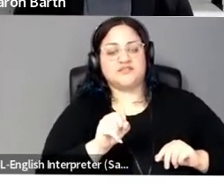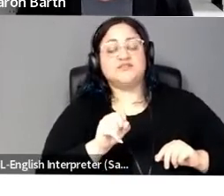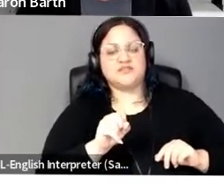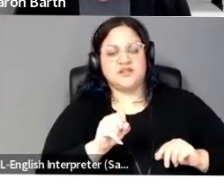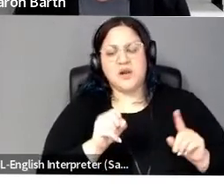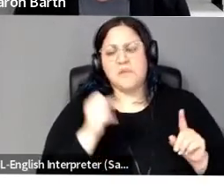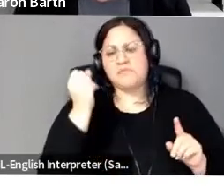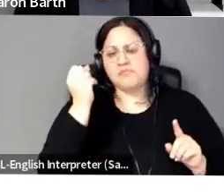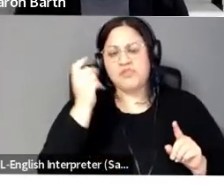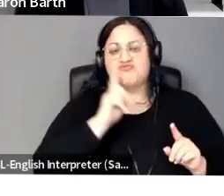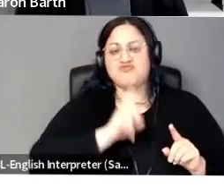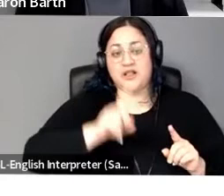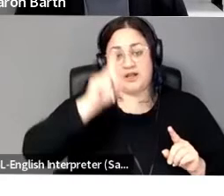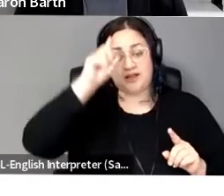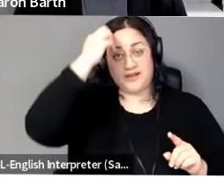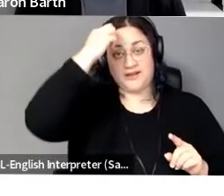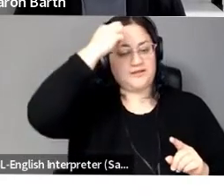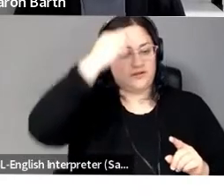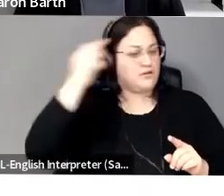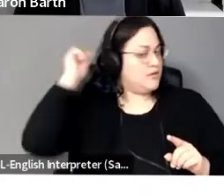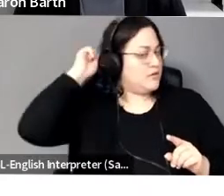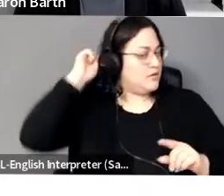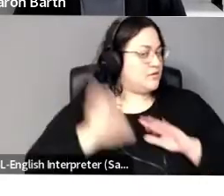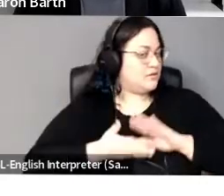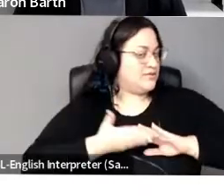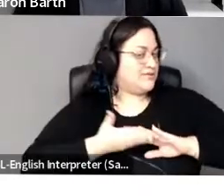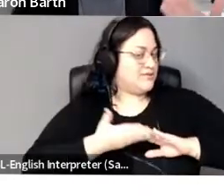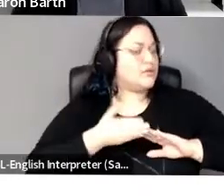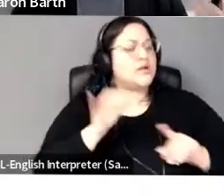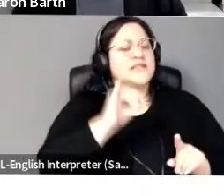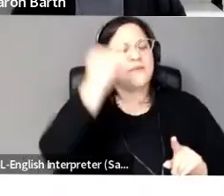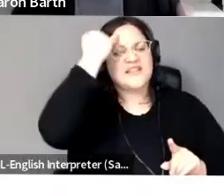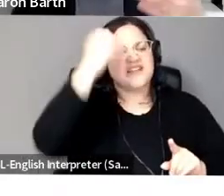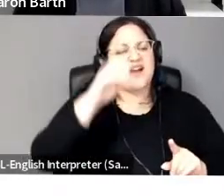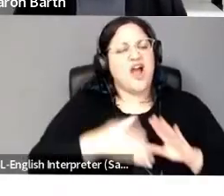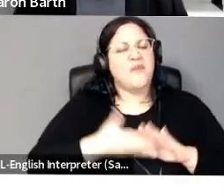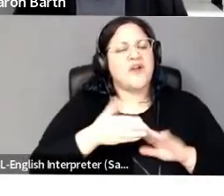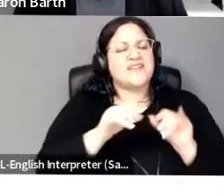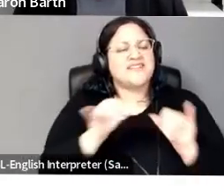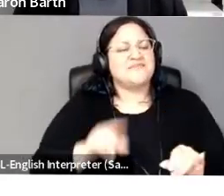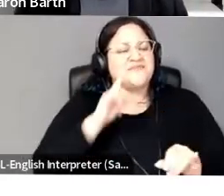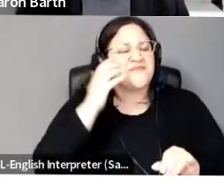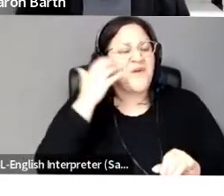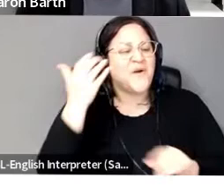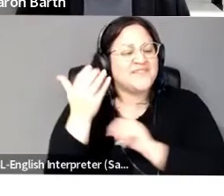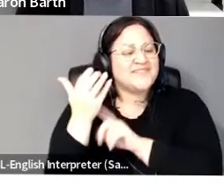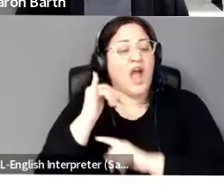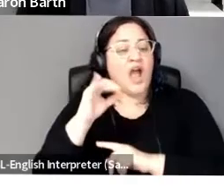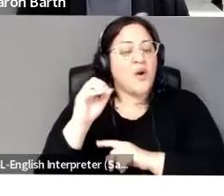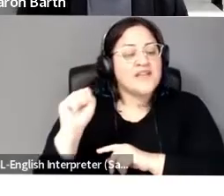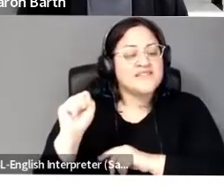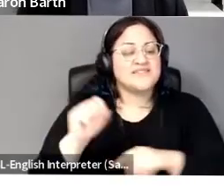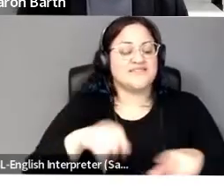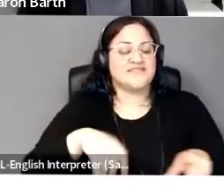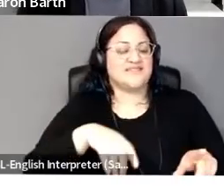the operating system on our phone. It's always there and it's operating in the background. System 2 is the conscious mind. That's like